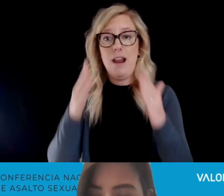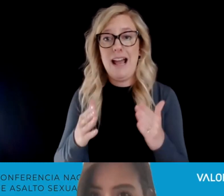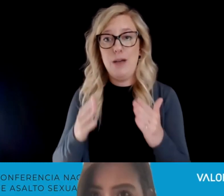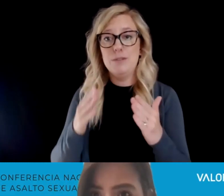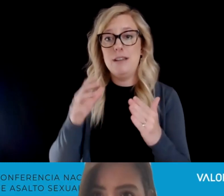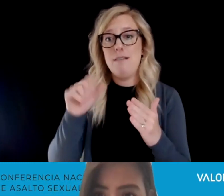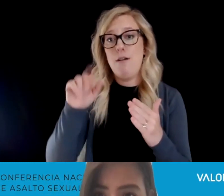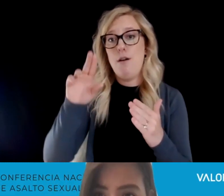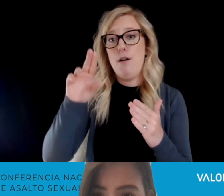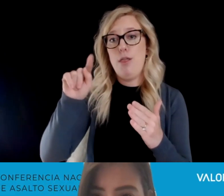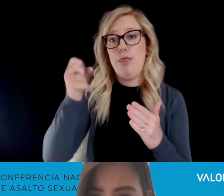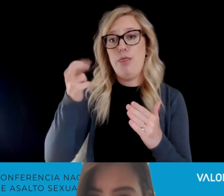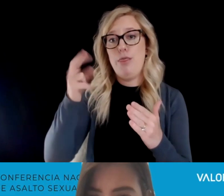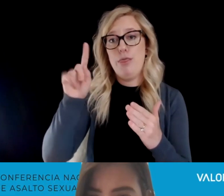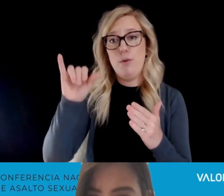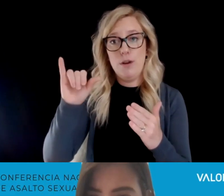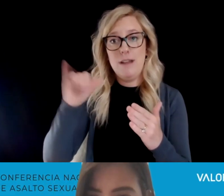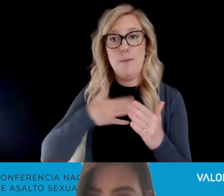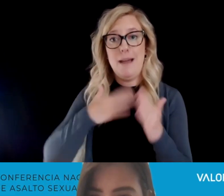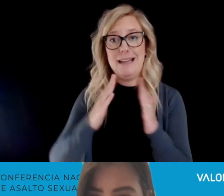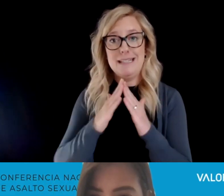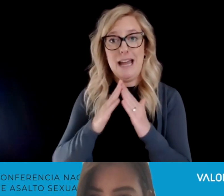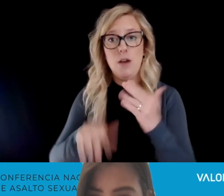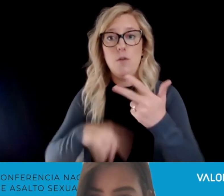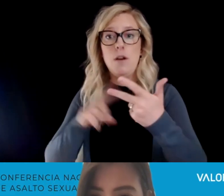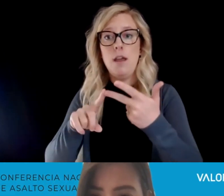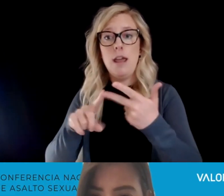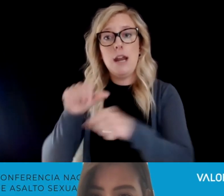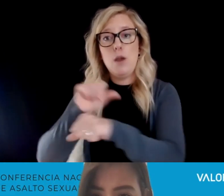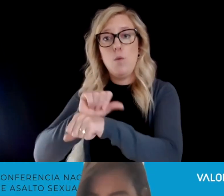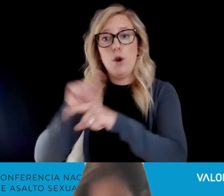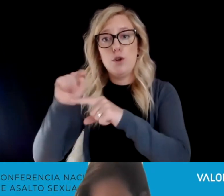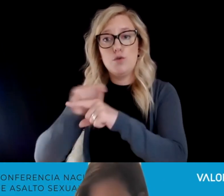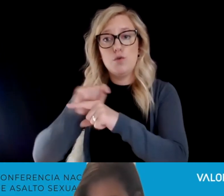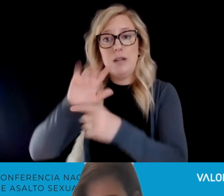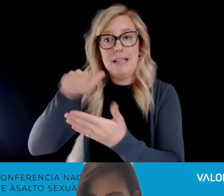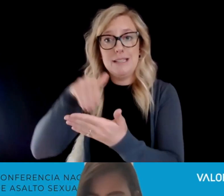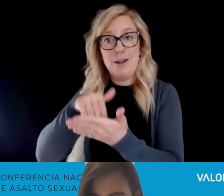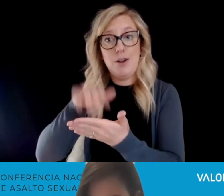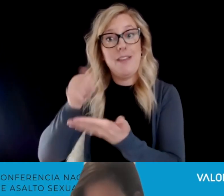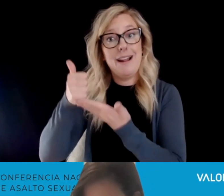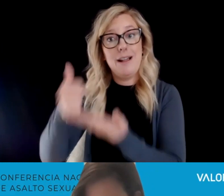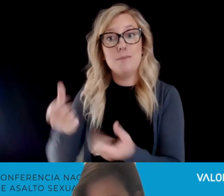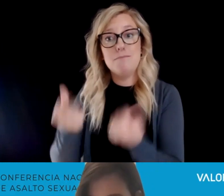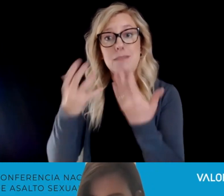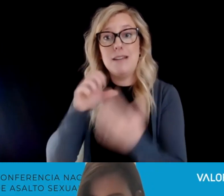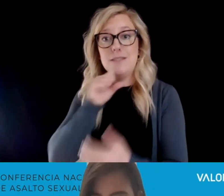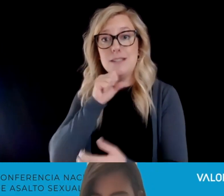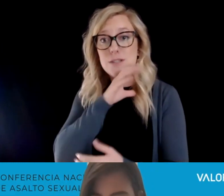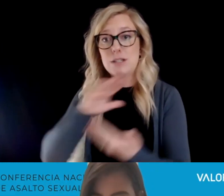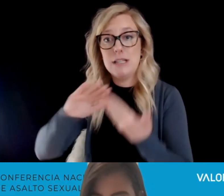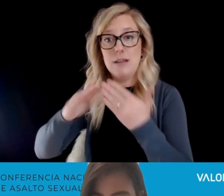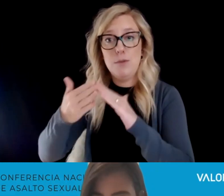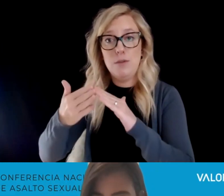I also belong to a work training center, which helps a lot of the elderly, of our elderly community.